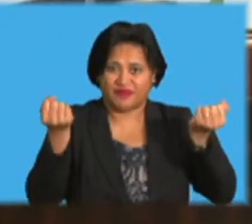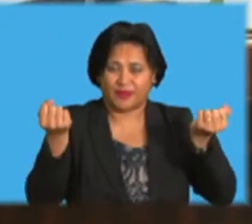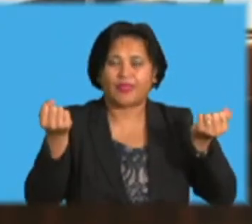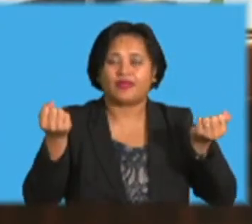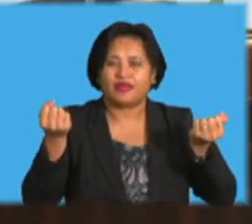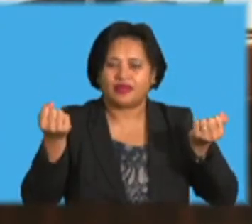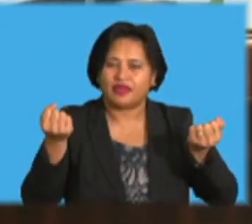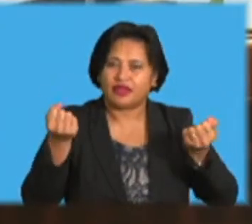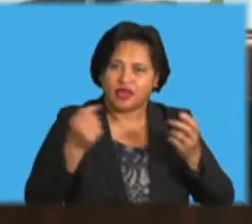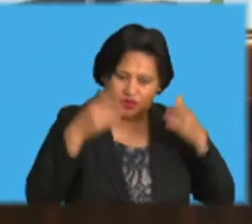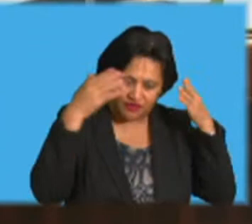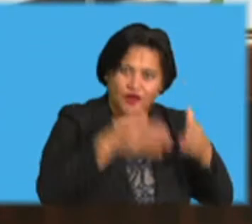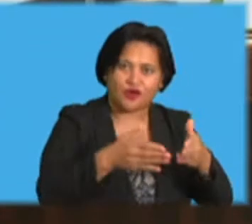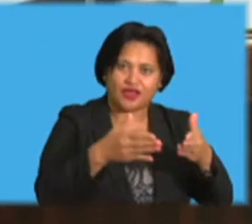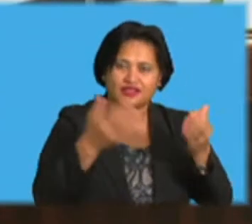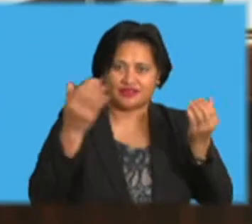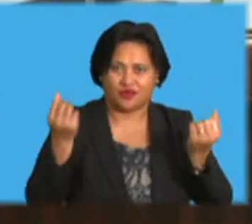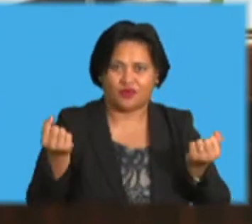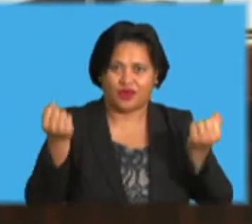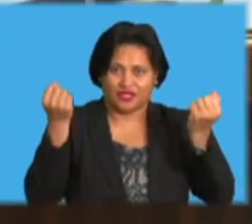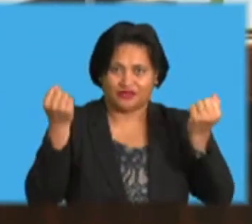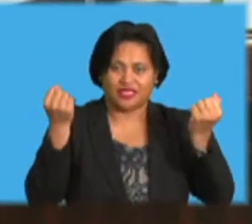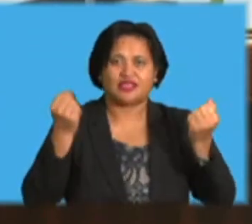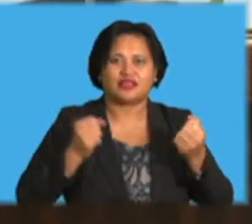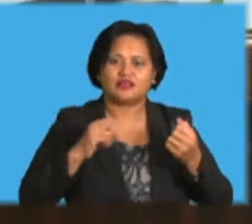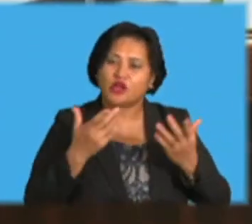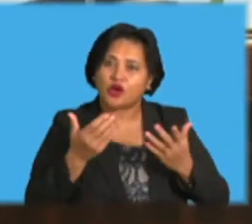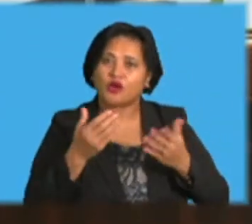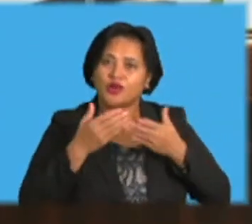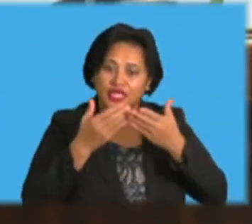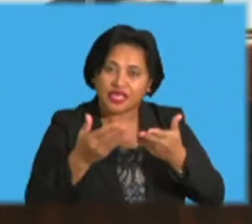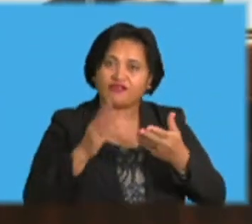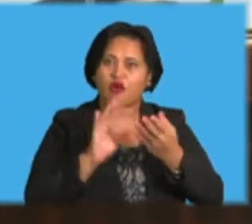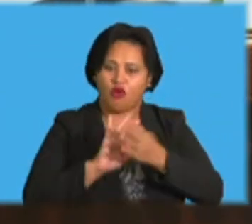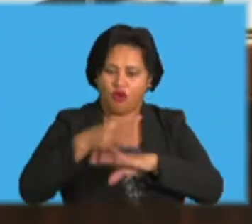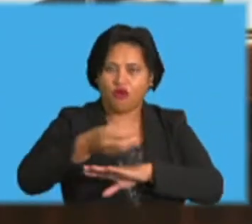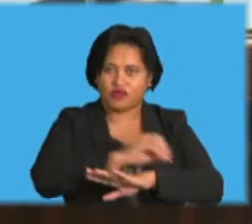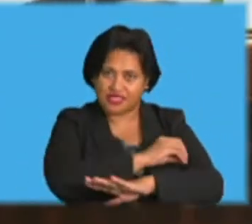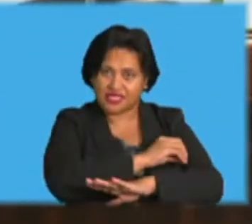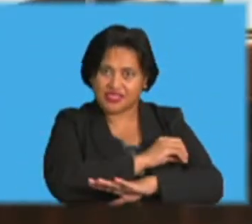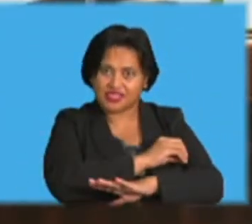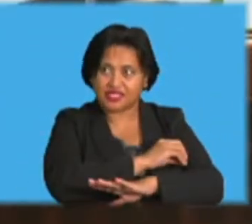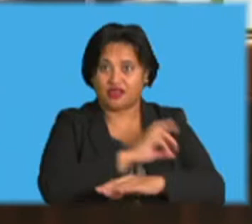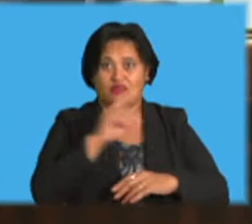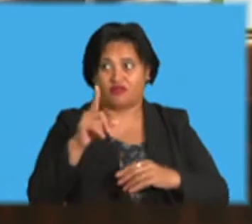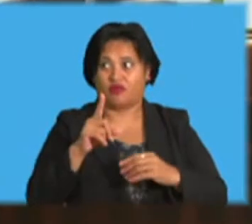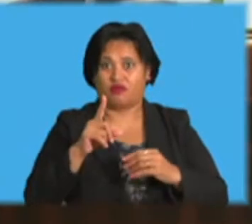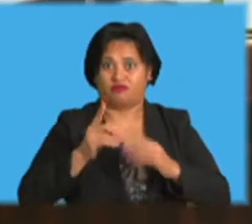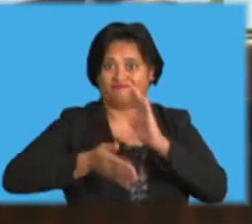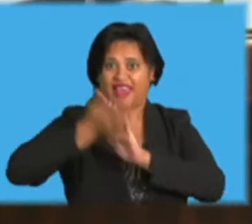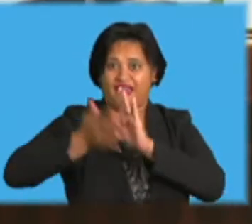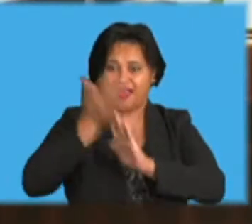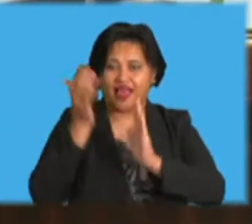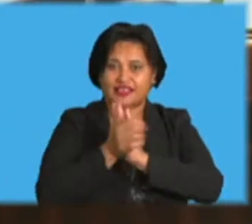give to the national sports organization. The overseas tours for allied and talented athletes